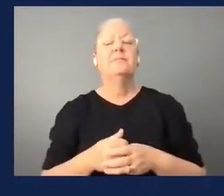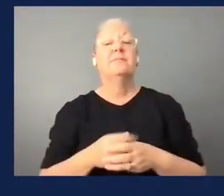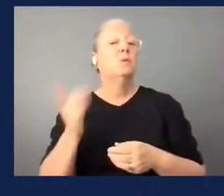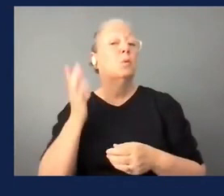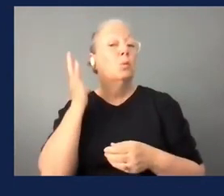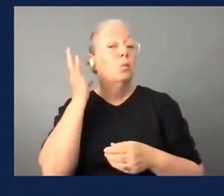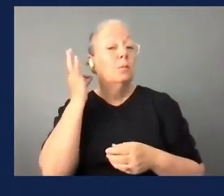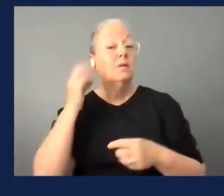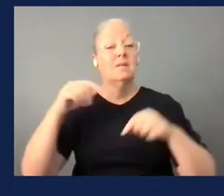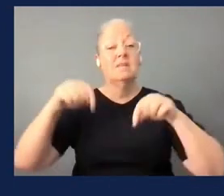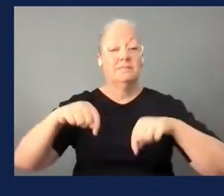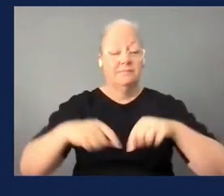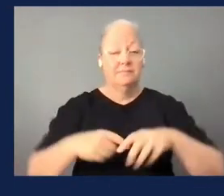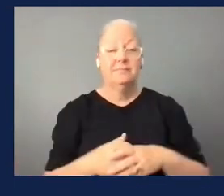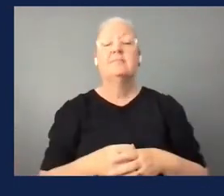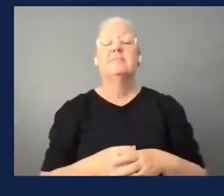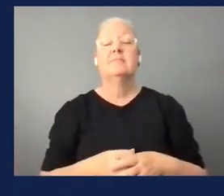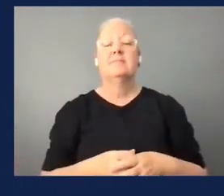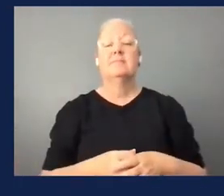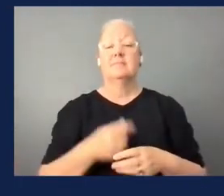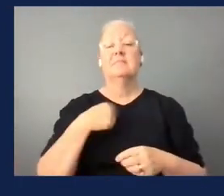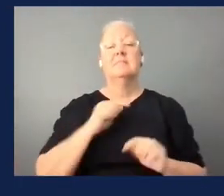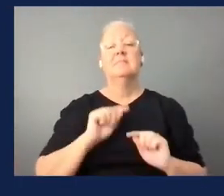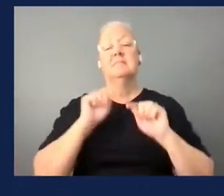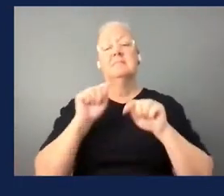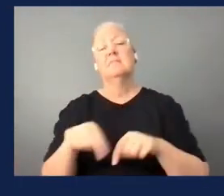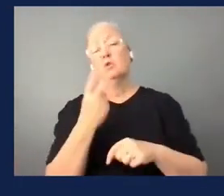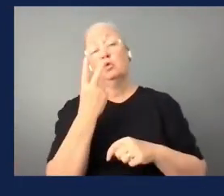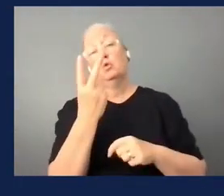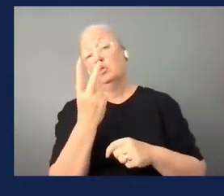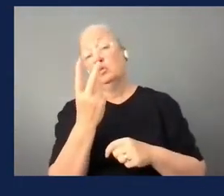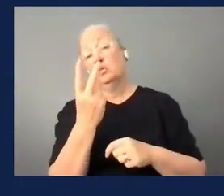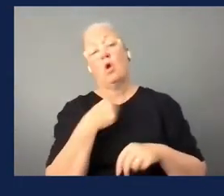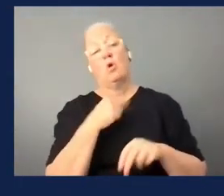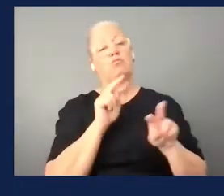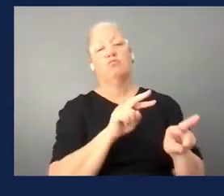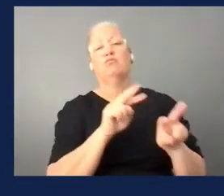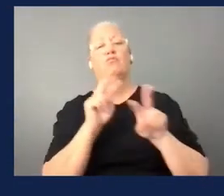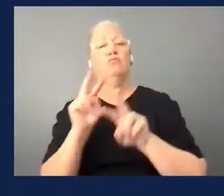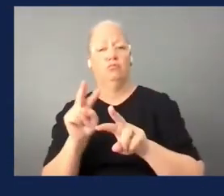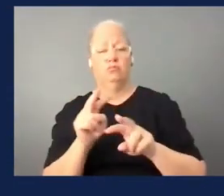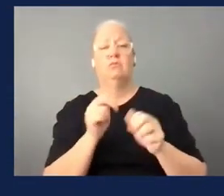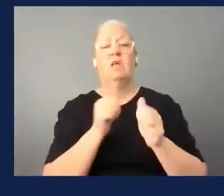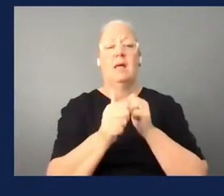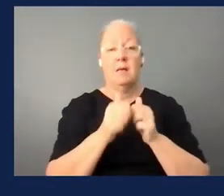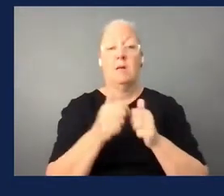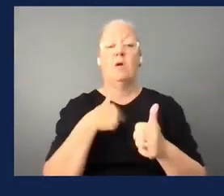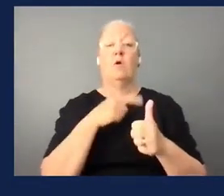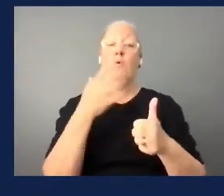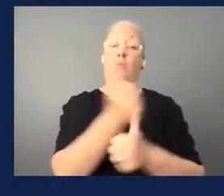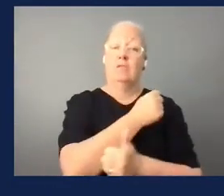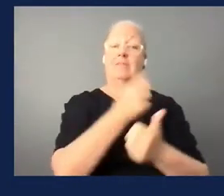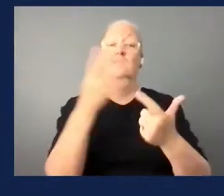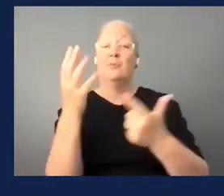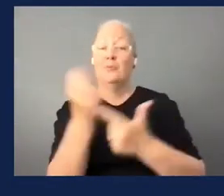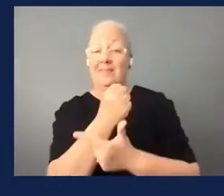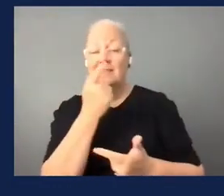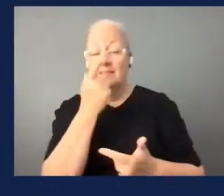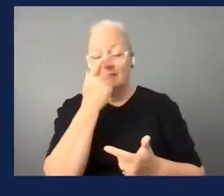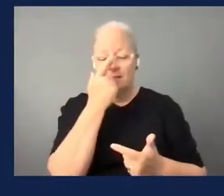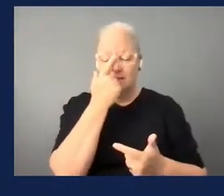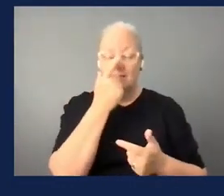season. I visited 2 games myself, and we won both games. We are actually doing a very good